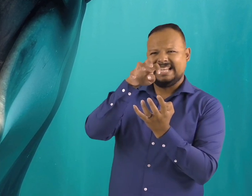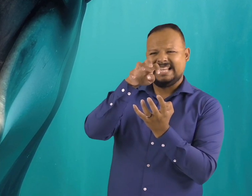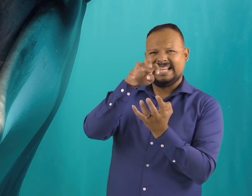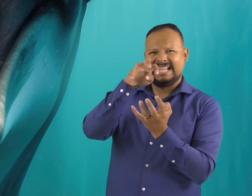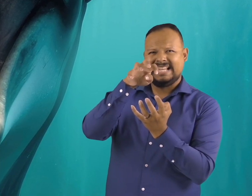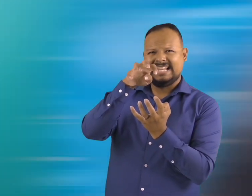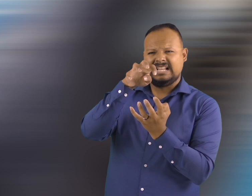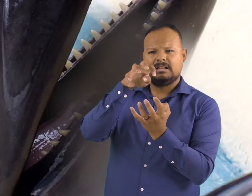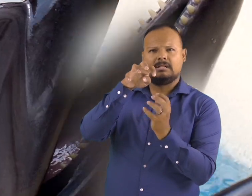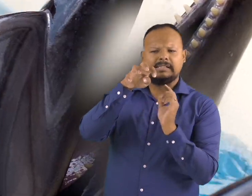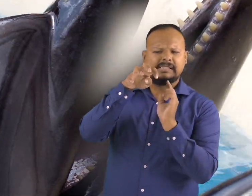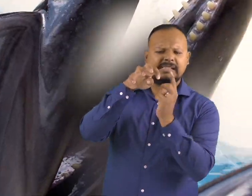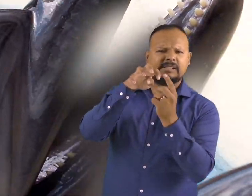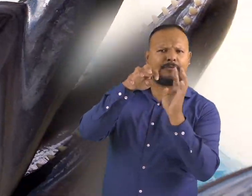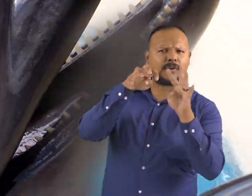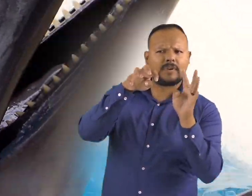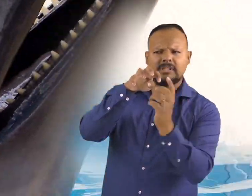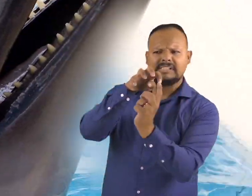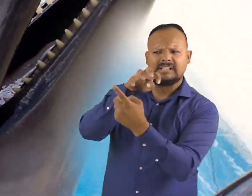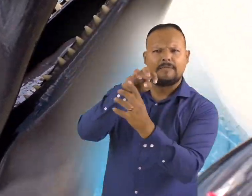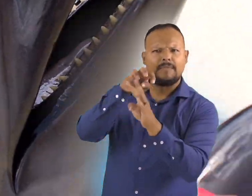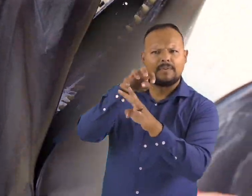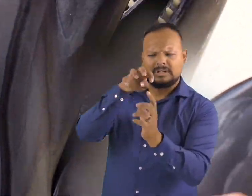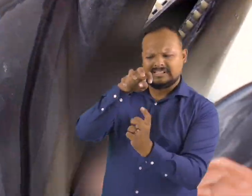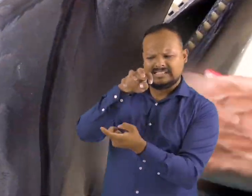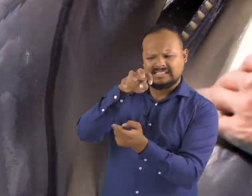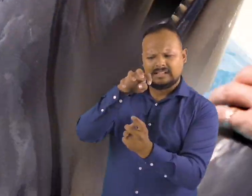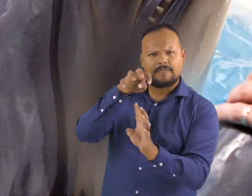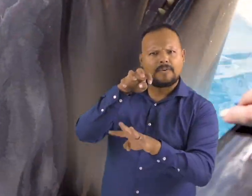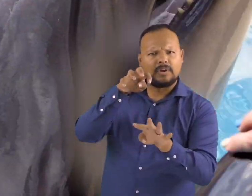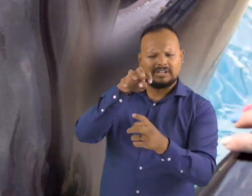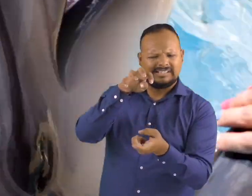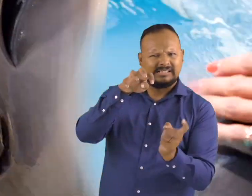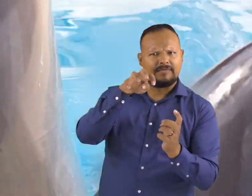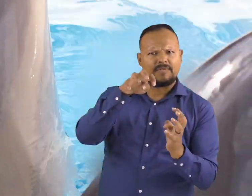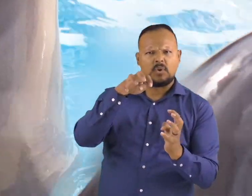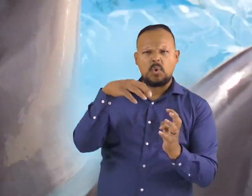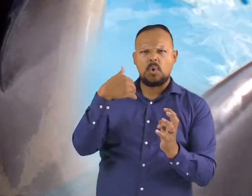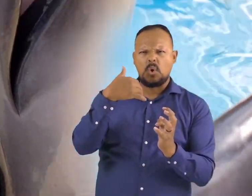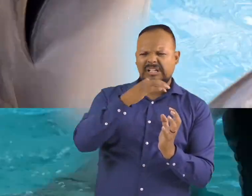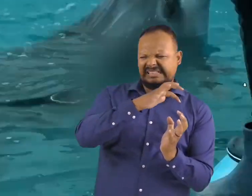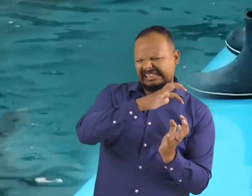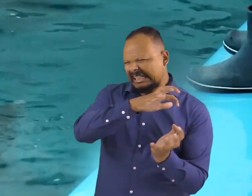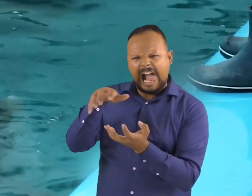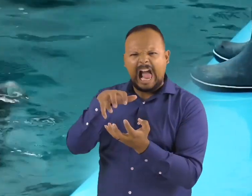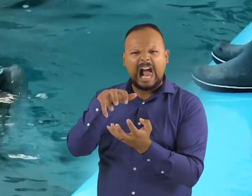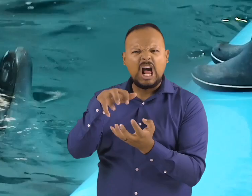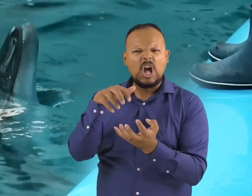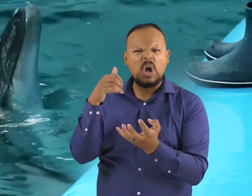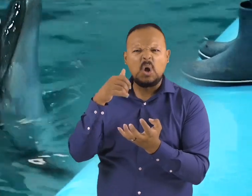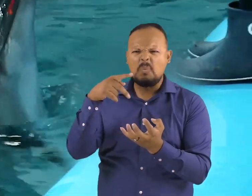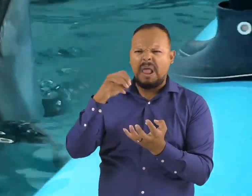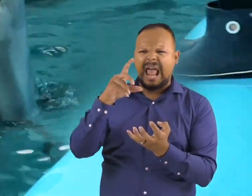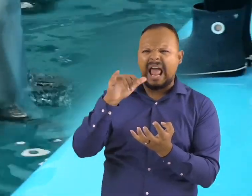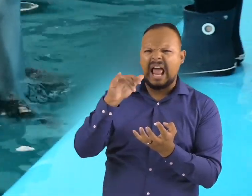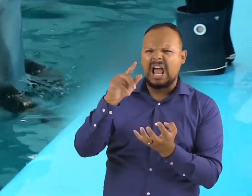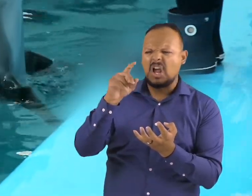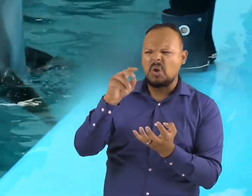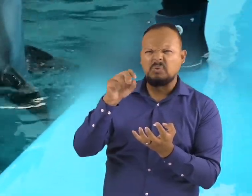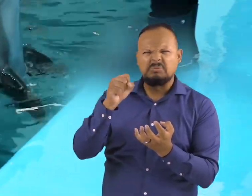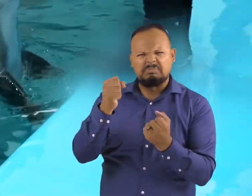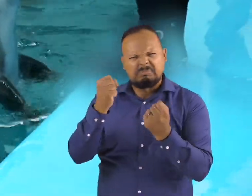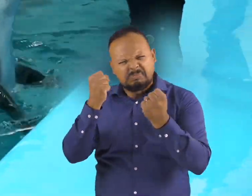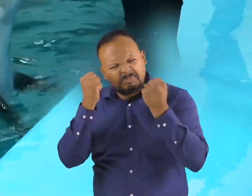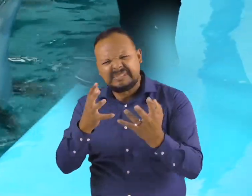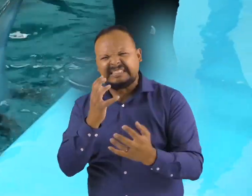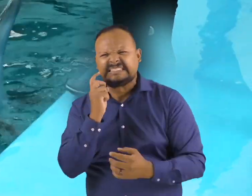right, they are called polydonts, which means many teeth. And most dolphin species